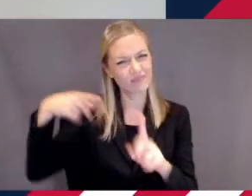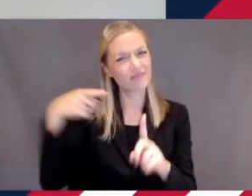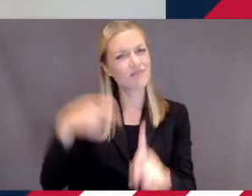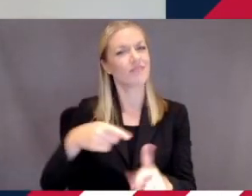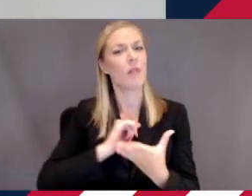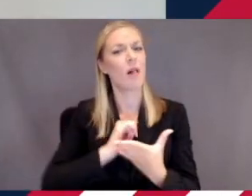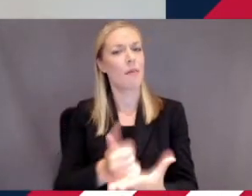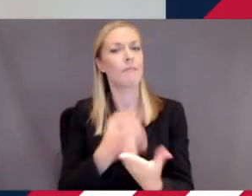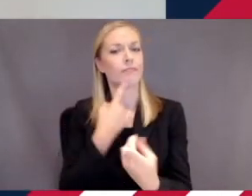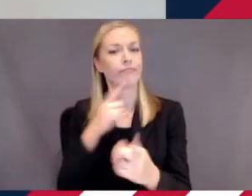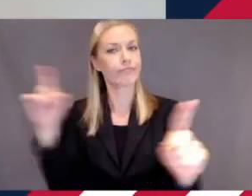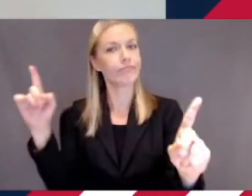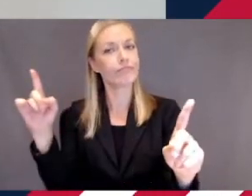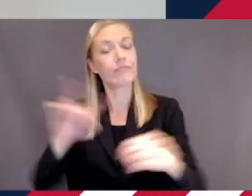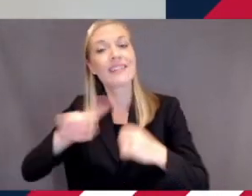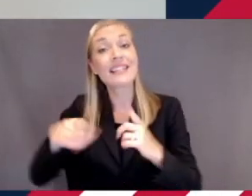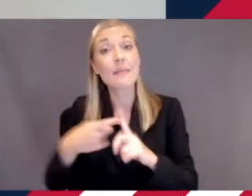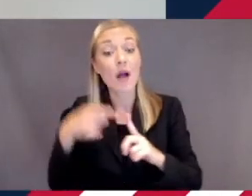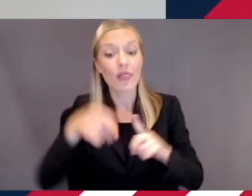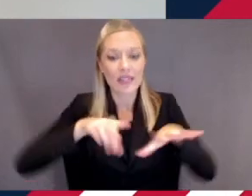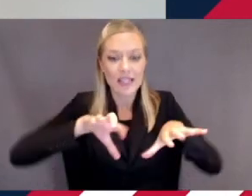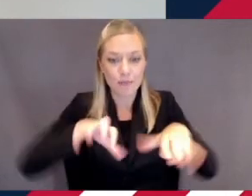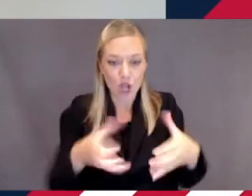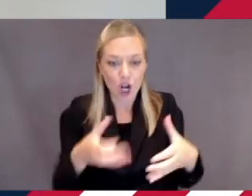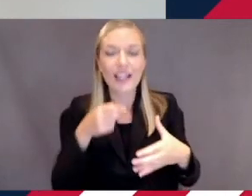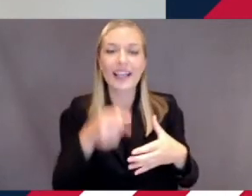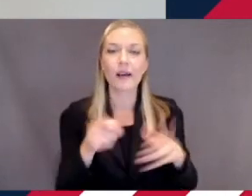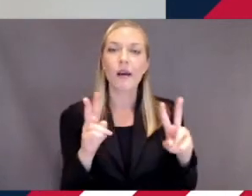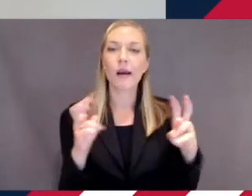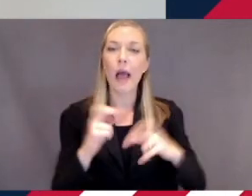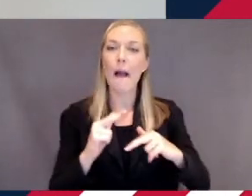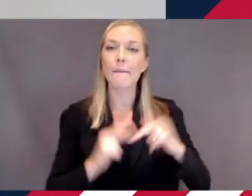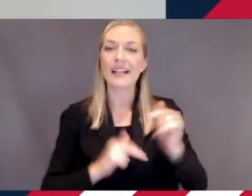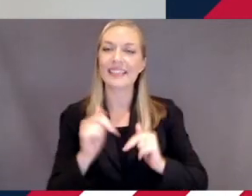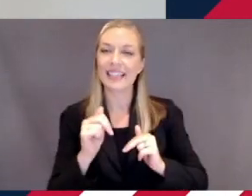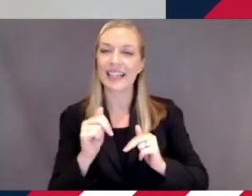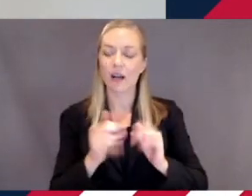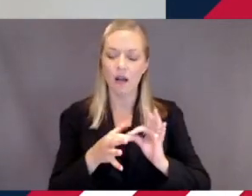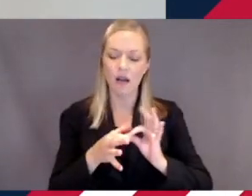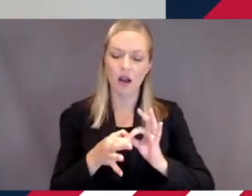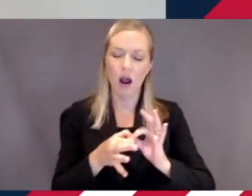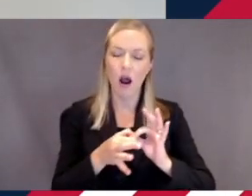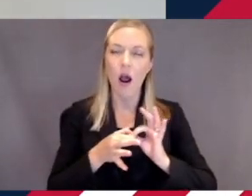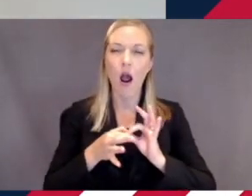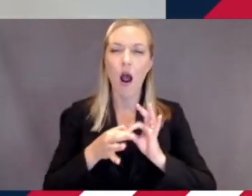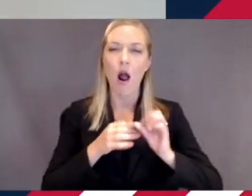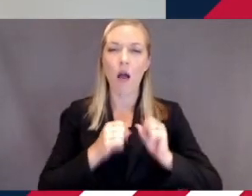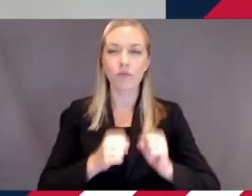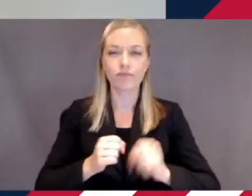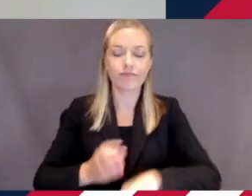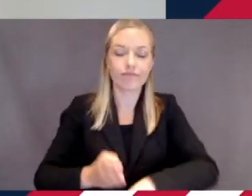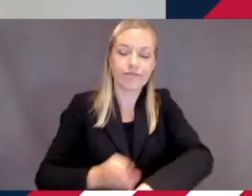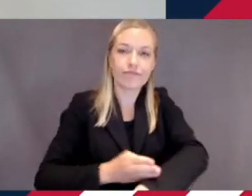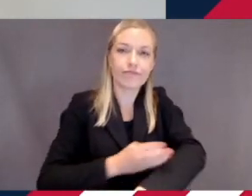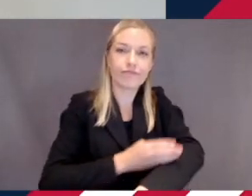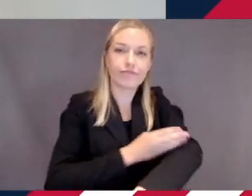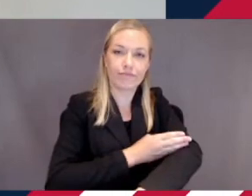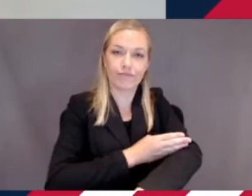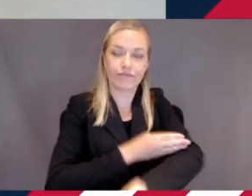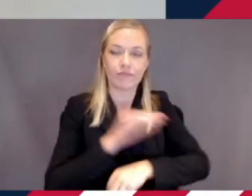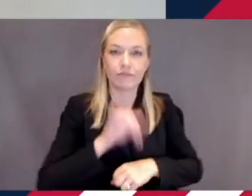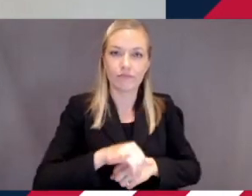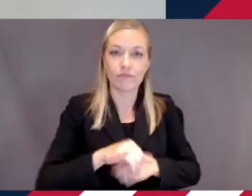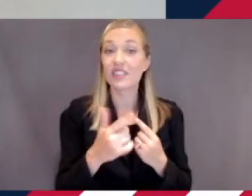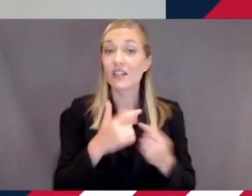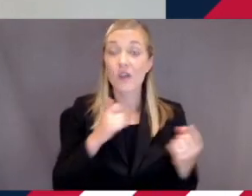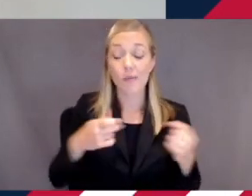think of it. It's about party building. And we build the party from the precinct to the county to the state level. I just want to read